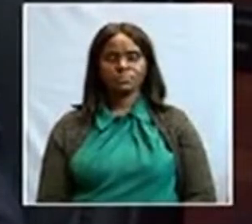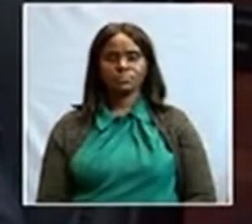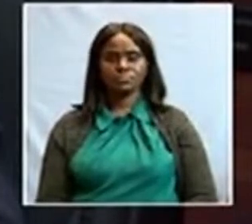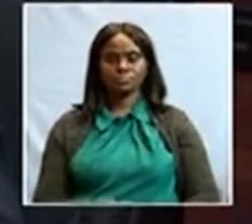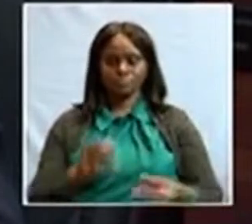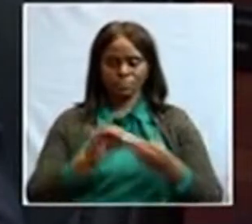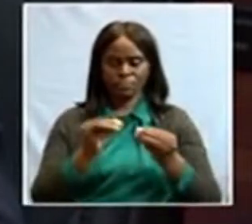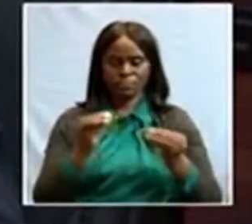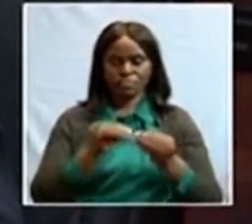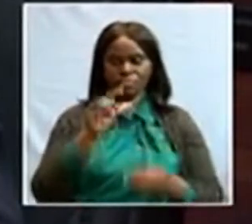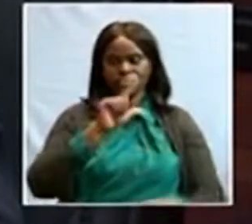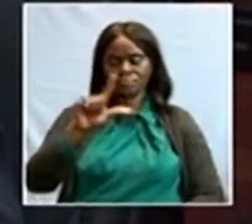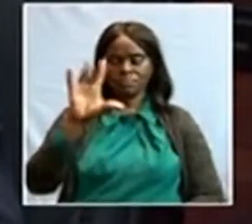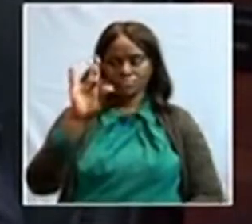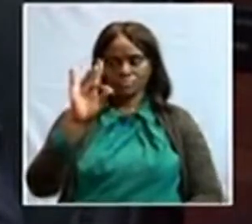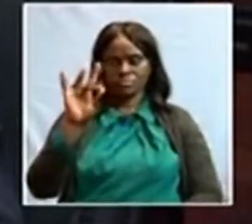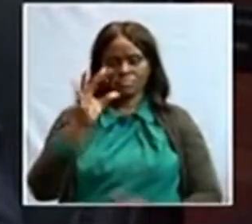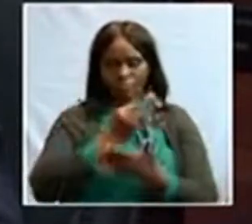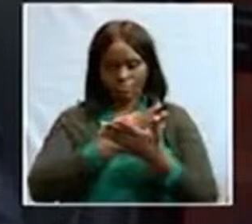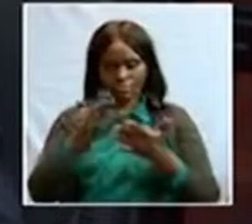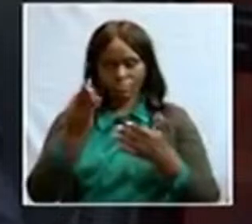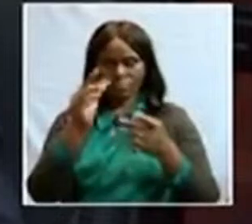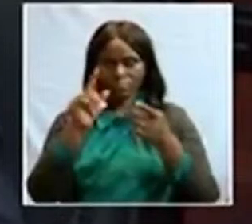Appendix 28, failure to